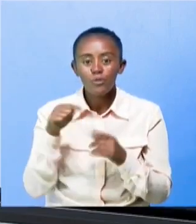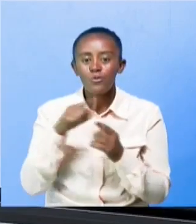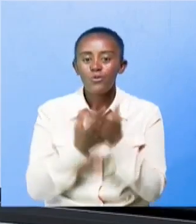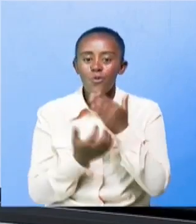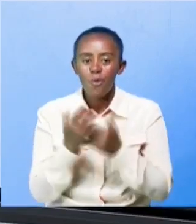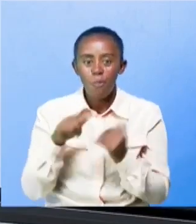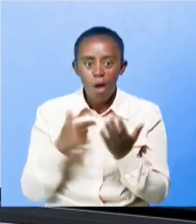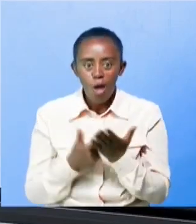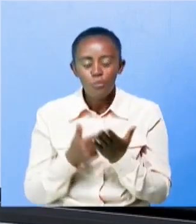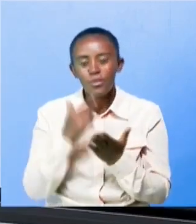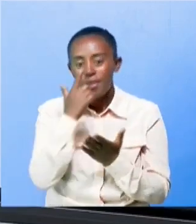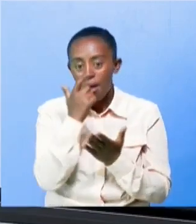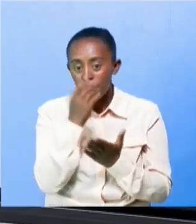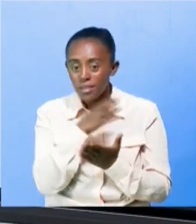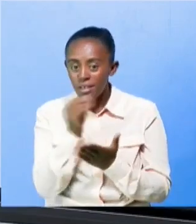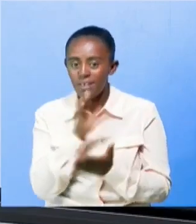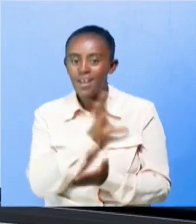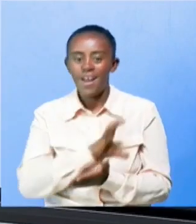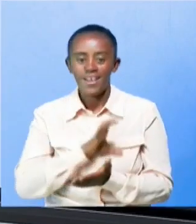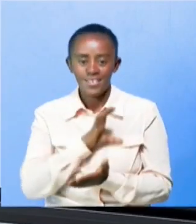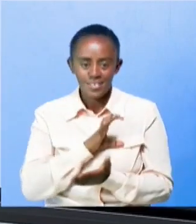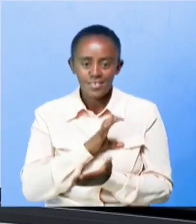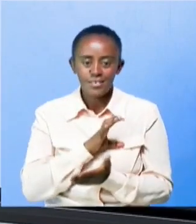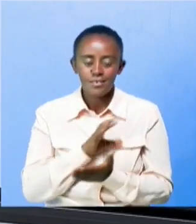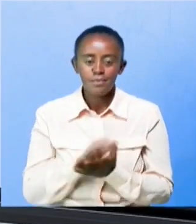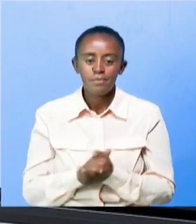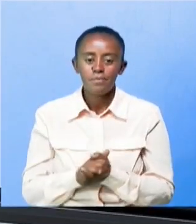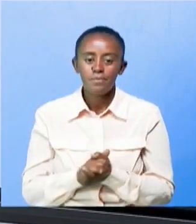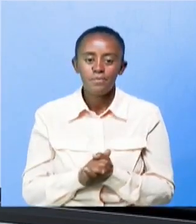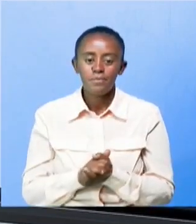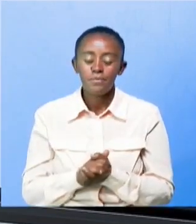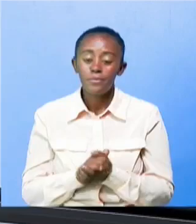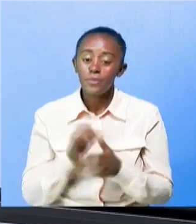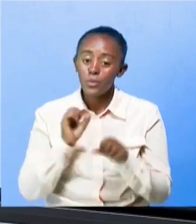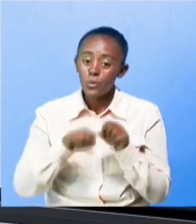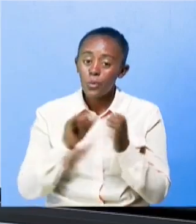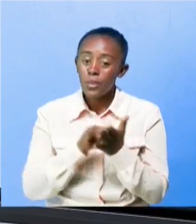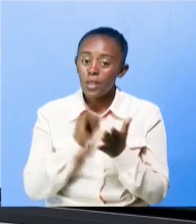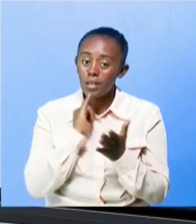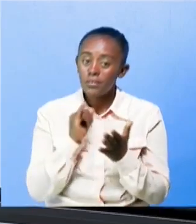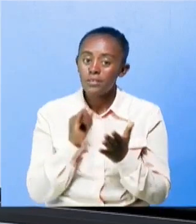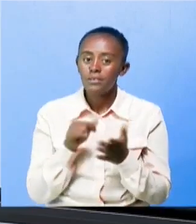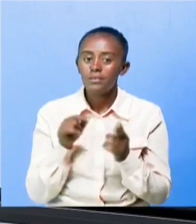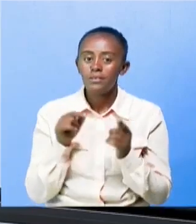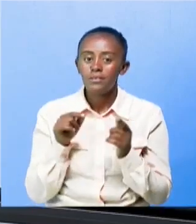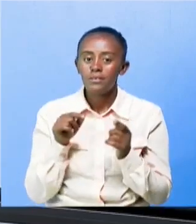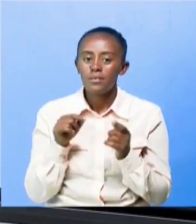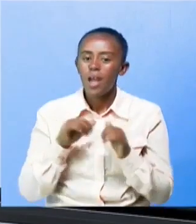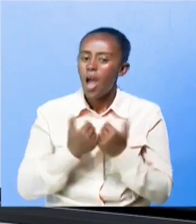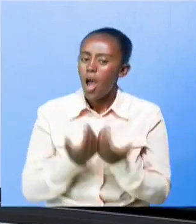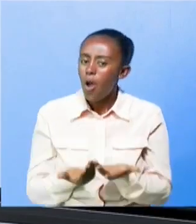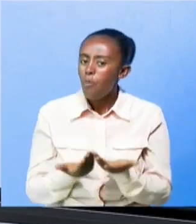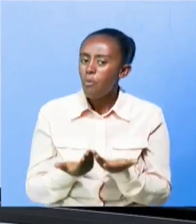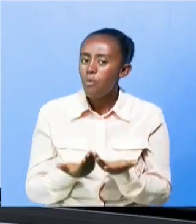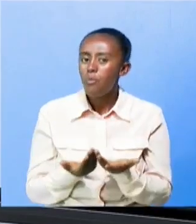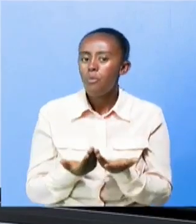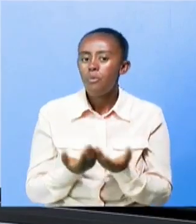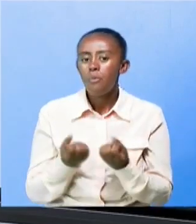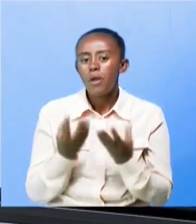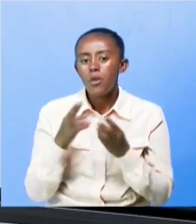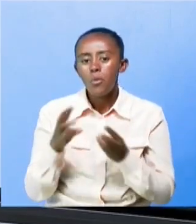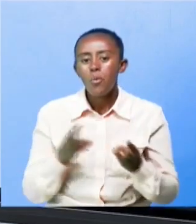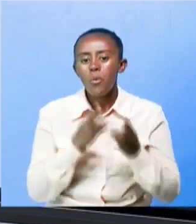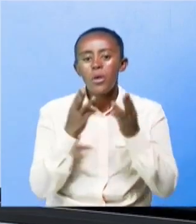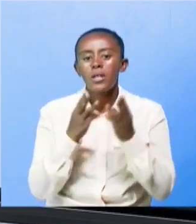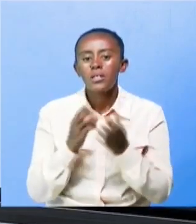about habits and characteristics of someone. So that is it of how we could use the many ways we